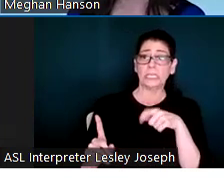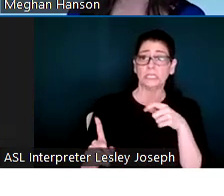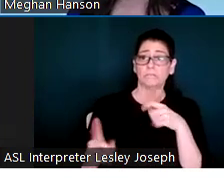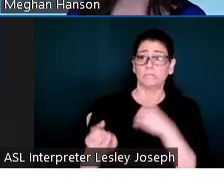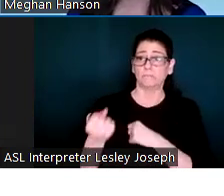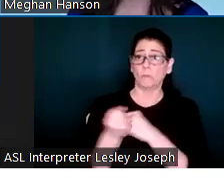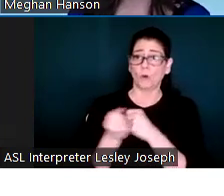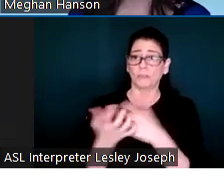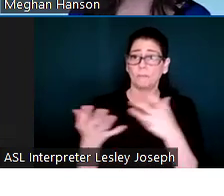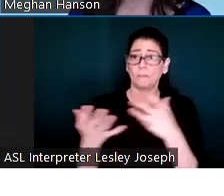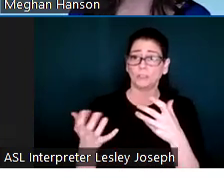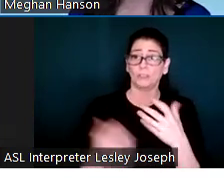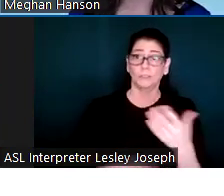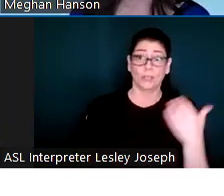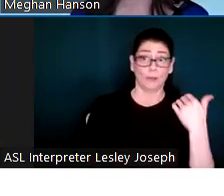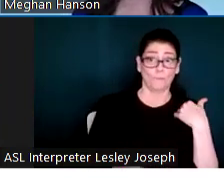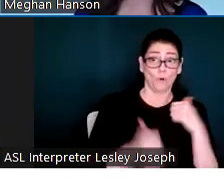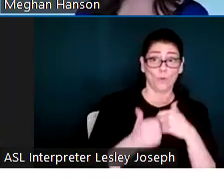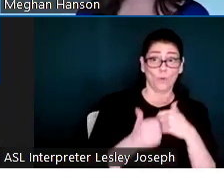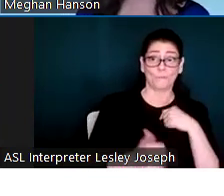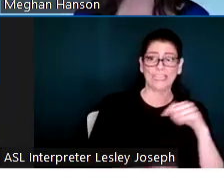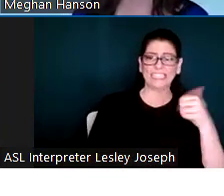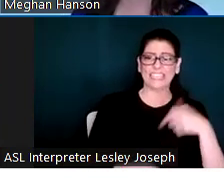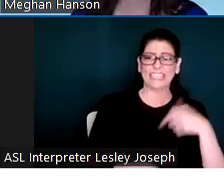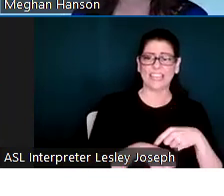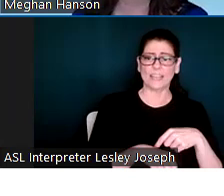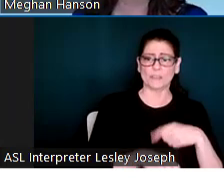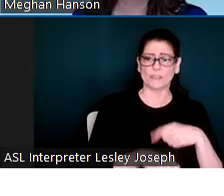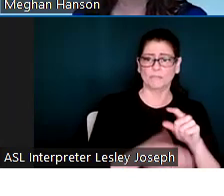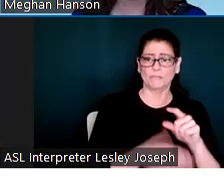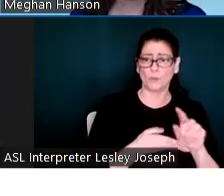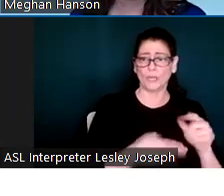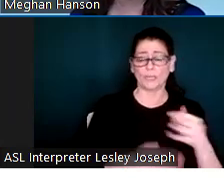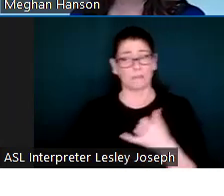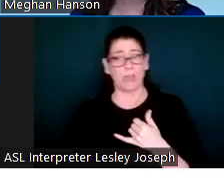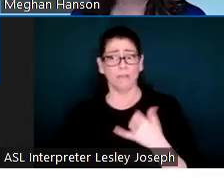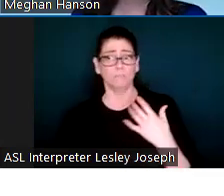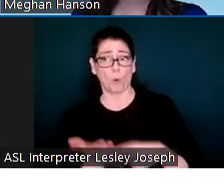day for a while, and now they just check in twice a month. So that's been a huge support for her.